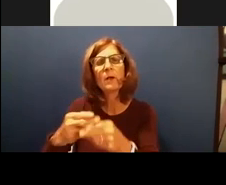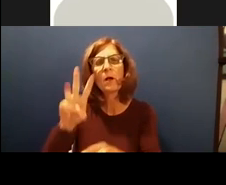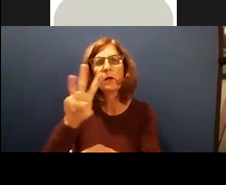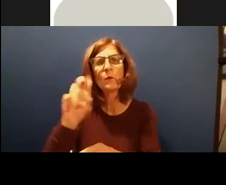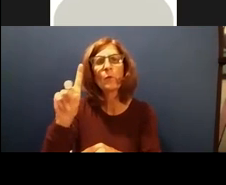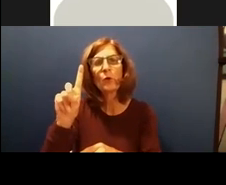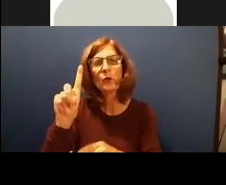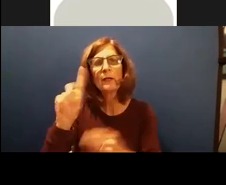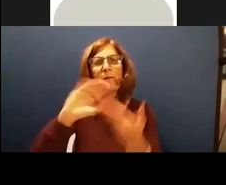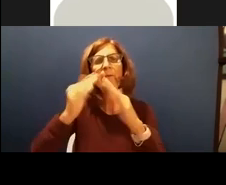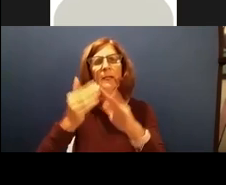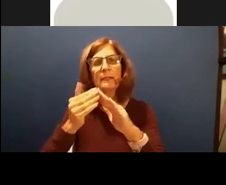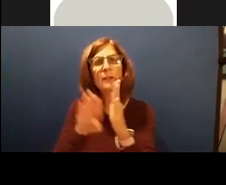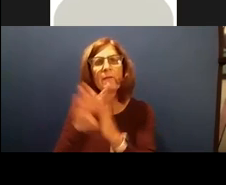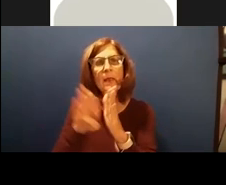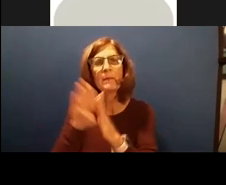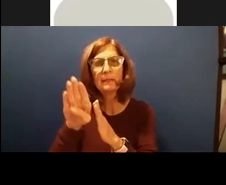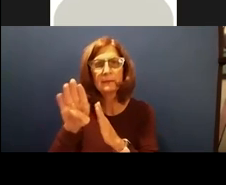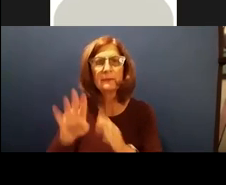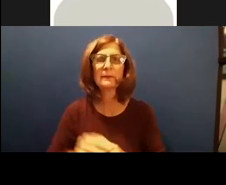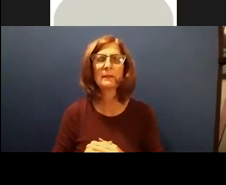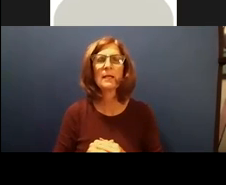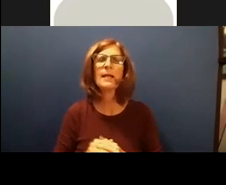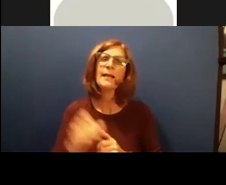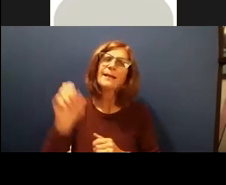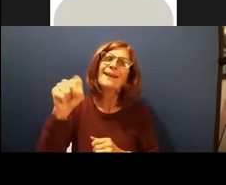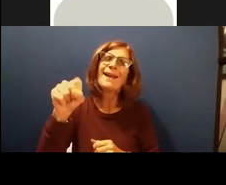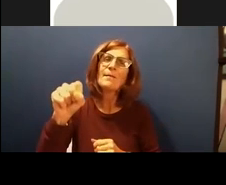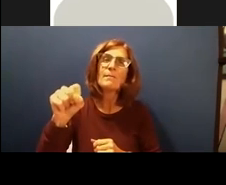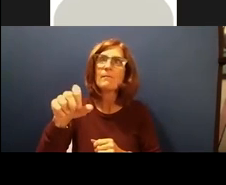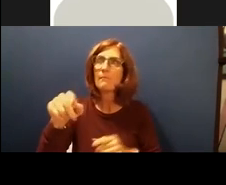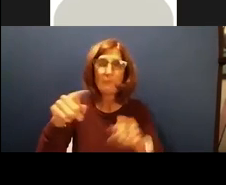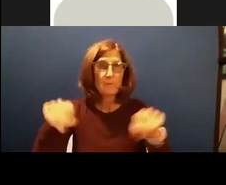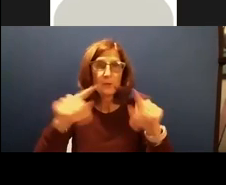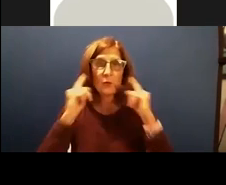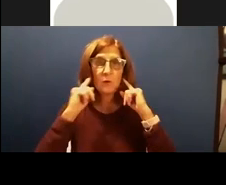the Woods Village development. Yeah, can everybody hear me? Or can